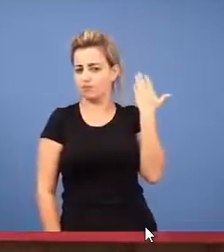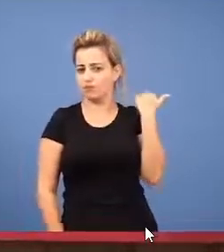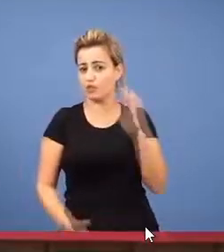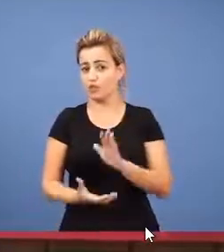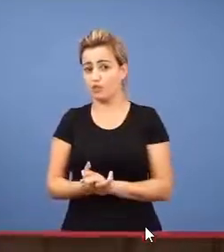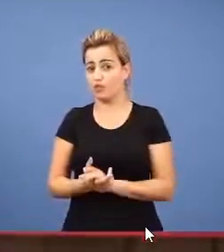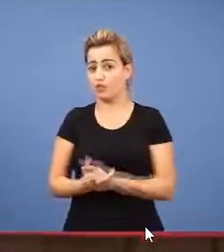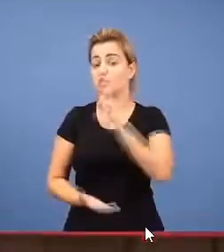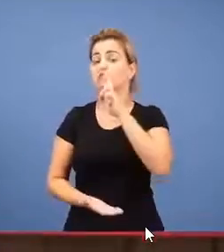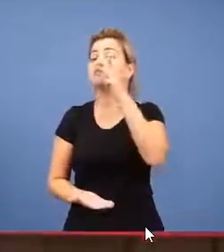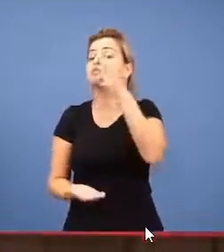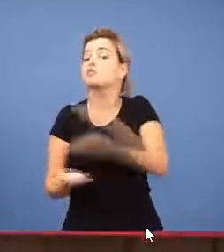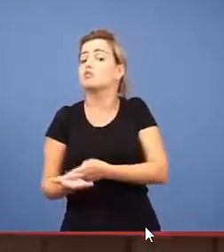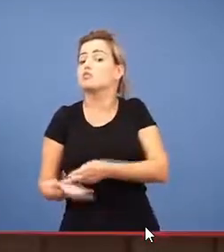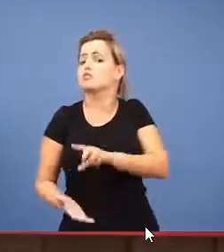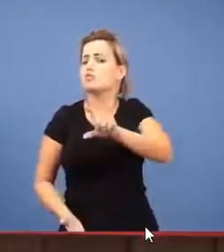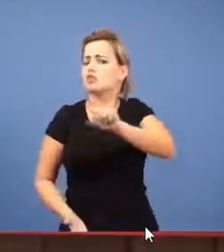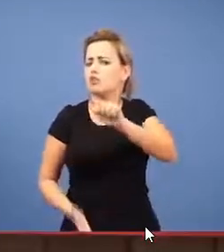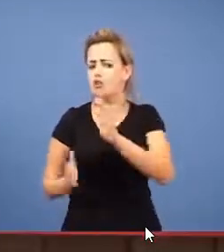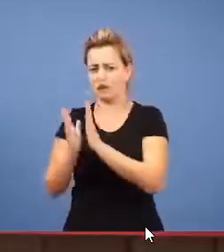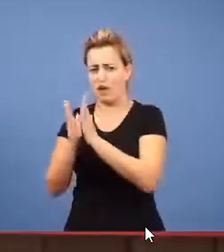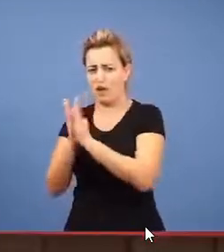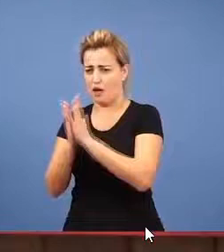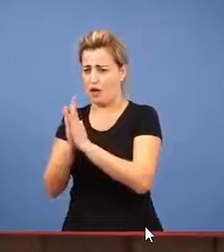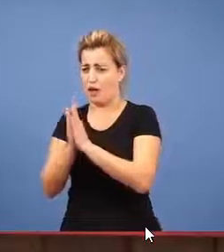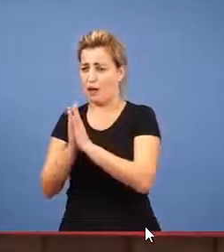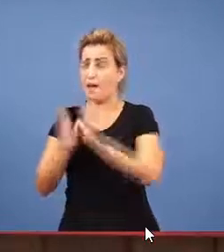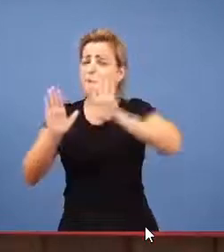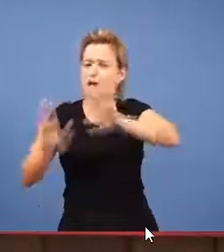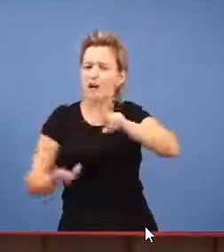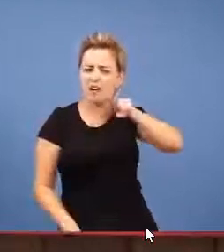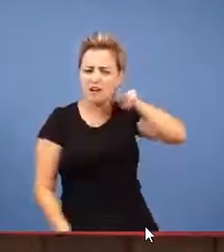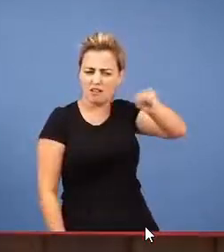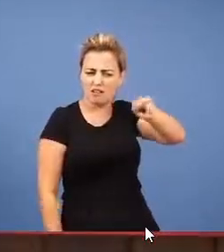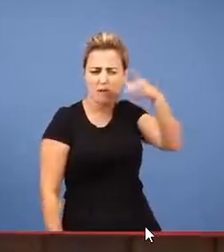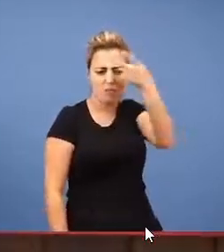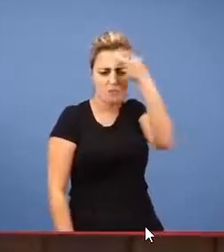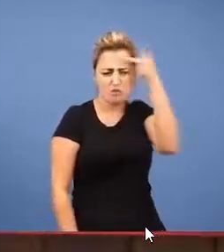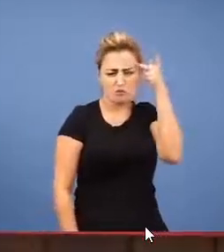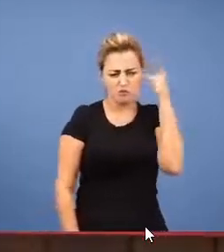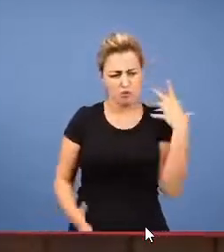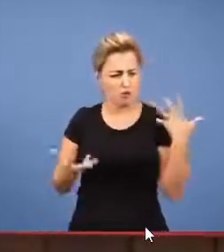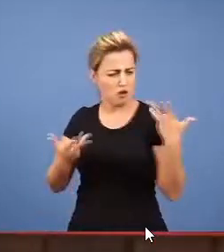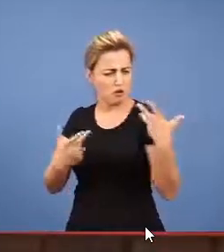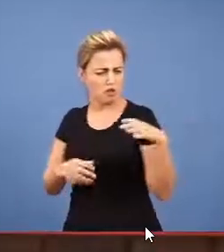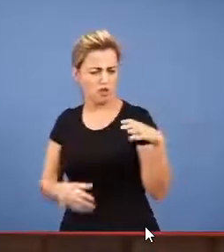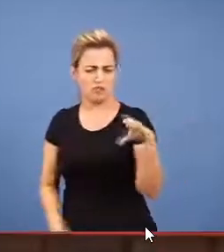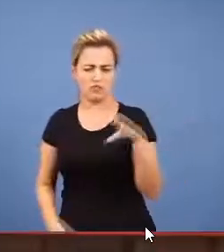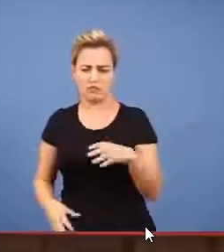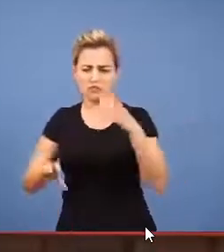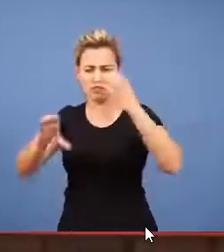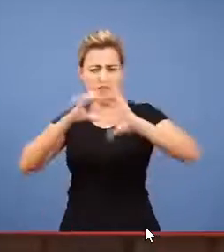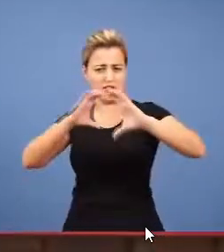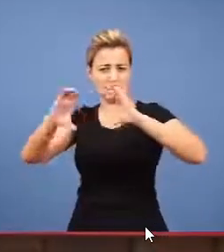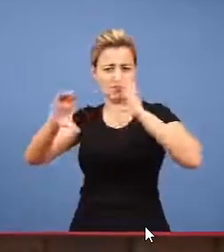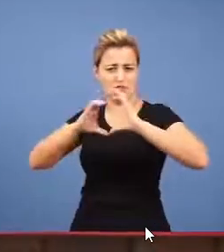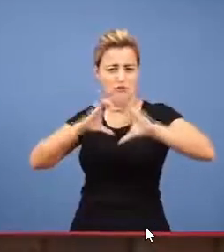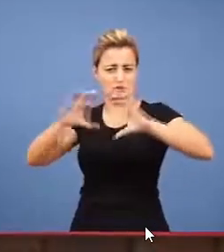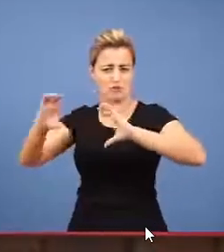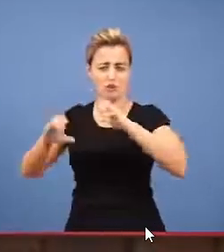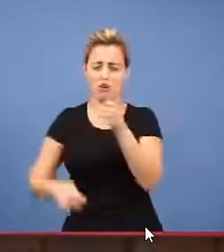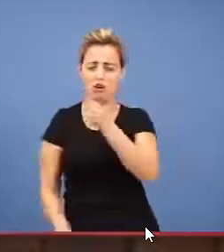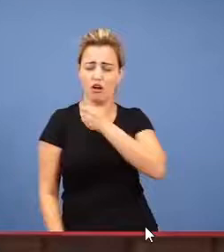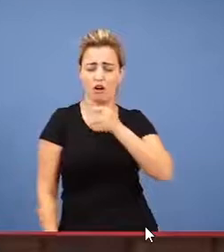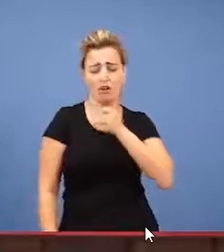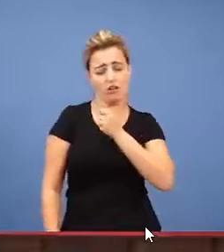What have we had? It was result of prayer. Oh, no, because this person is good, because that person is sick. Oh, that's all